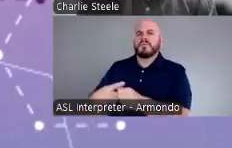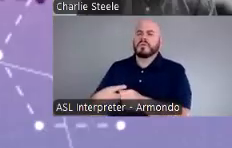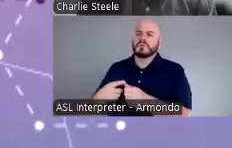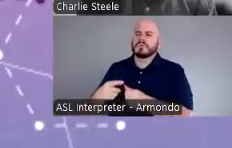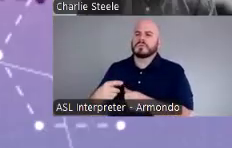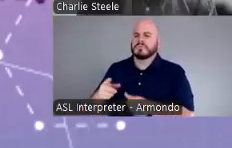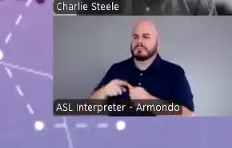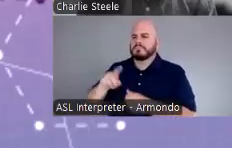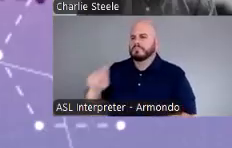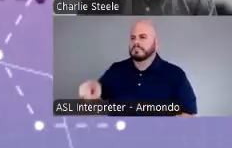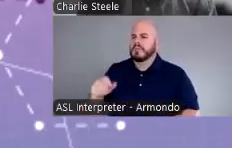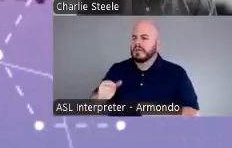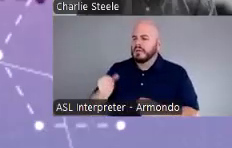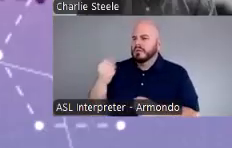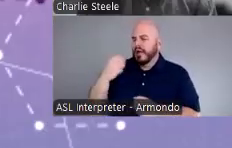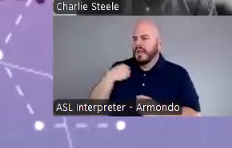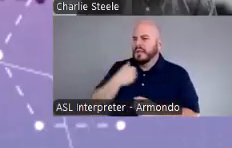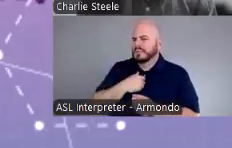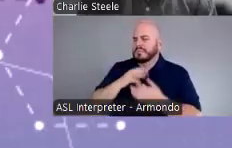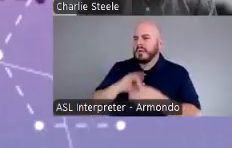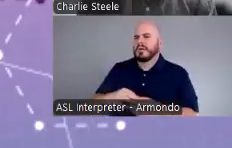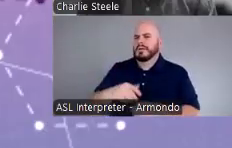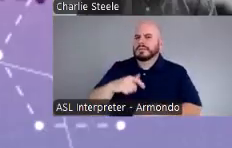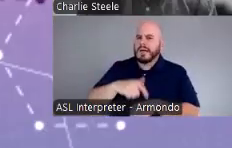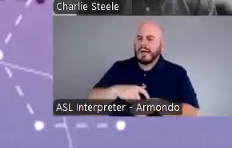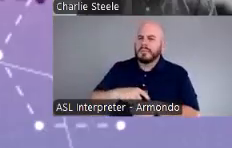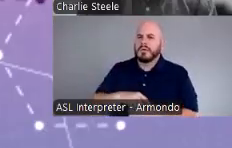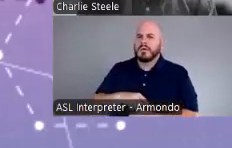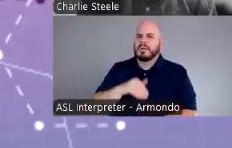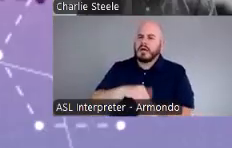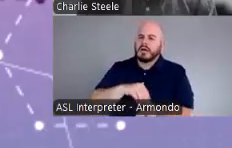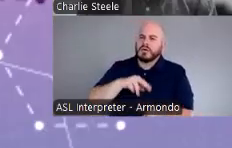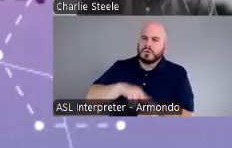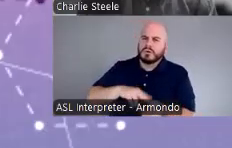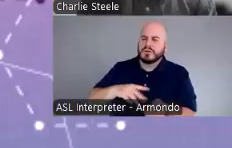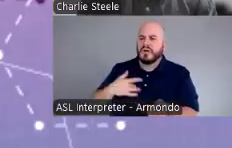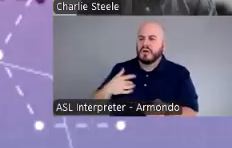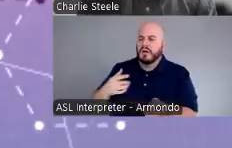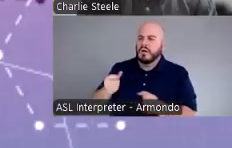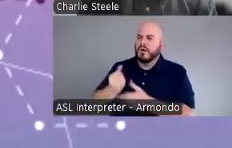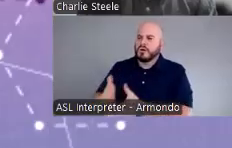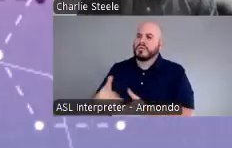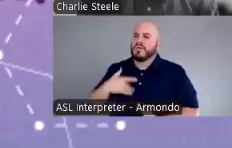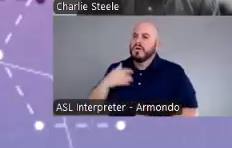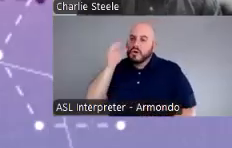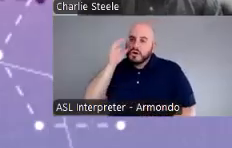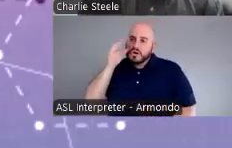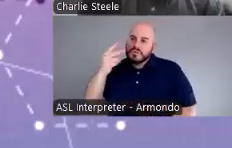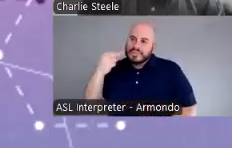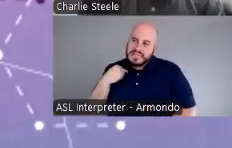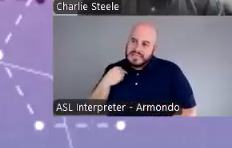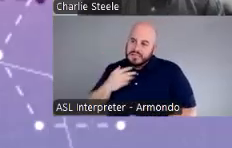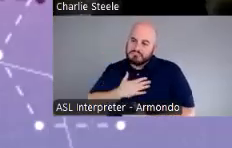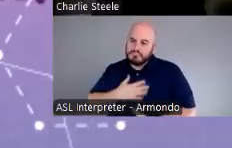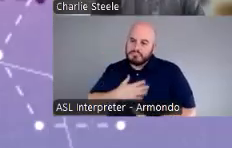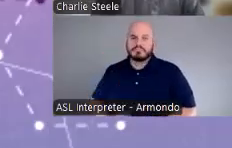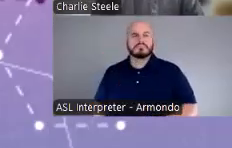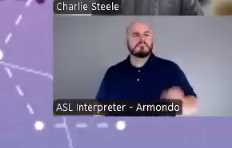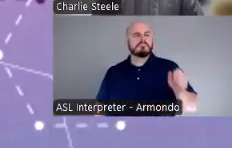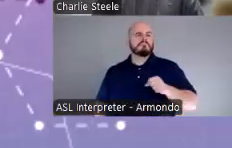when a doctor or a nurse or a healthcare provider really made you feel heard or understood? Yeah,